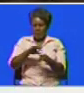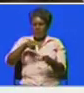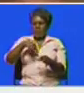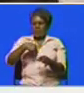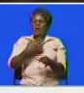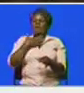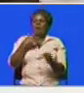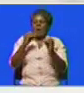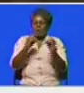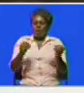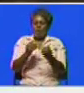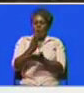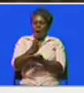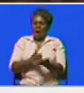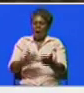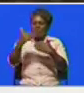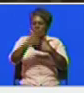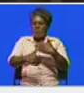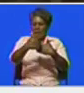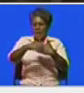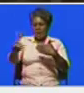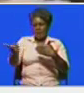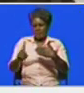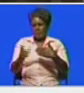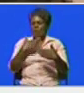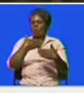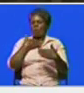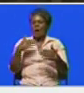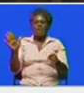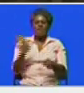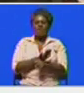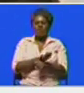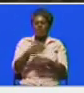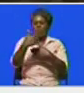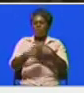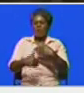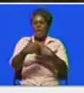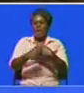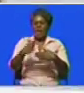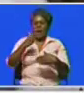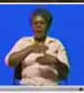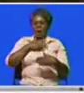Sisi hatutaki nusu mkati. Sisi tunataka kuchukua buffalo yote yetu.